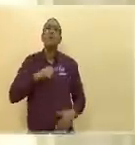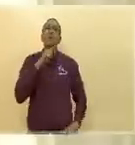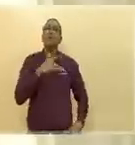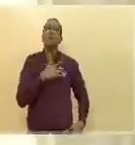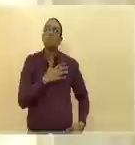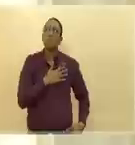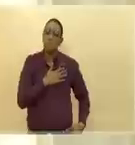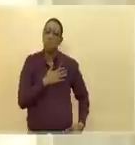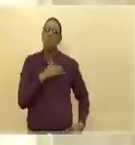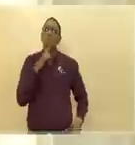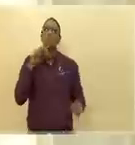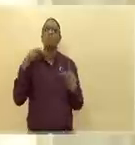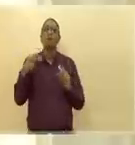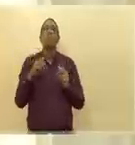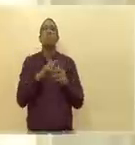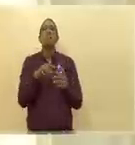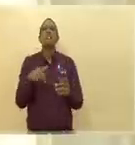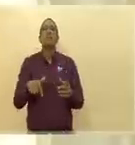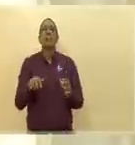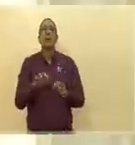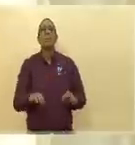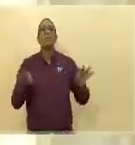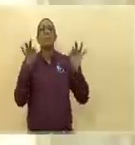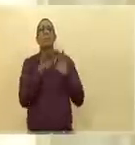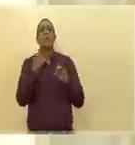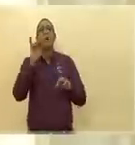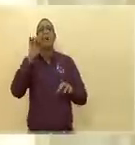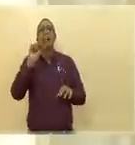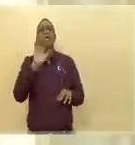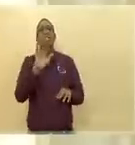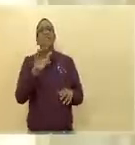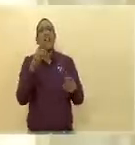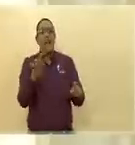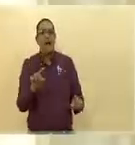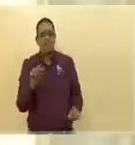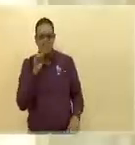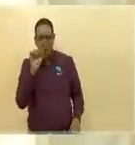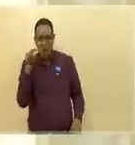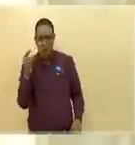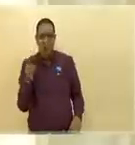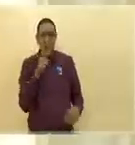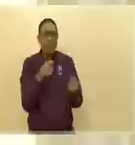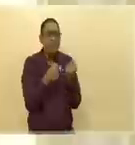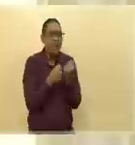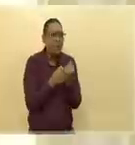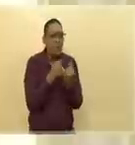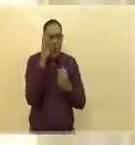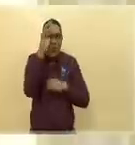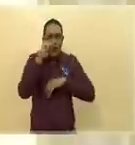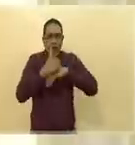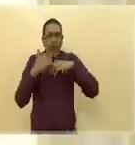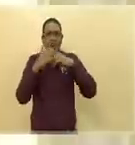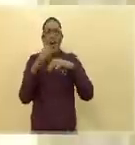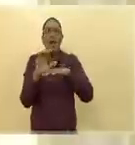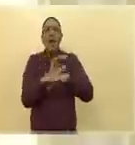that the context of this being a key element of the NIDS initiative, not just to support the creation of a digital